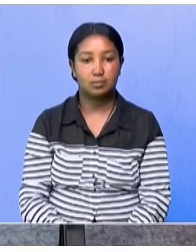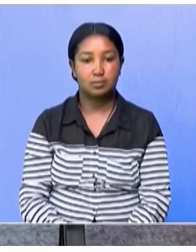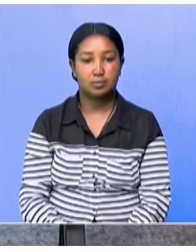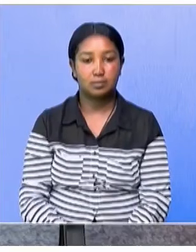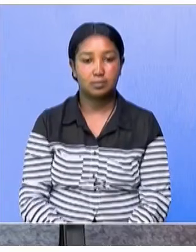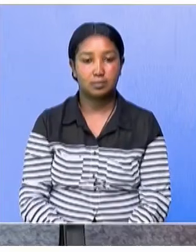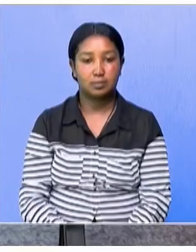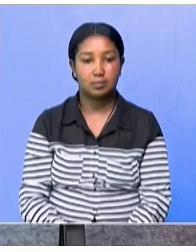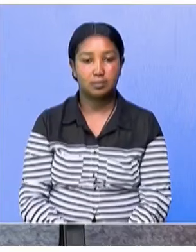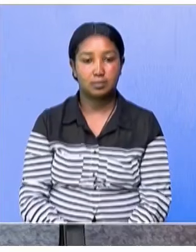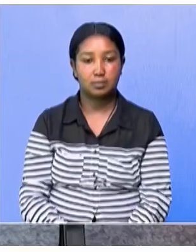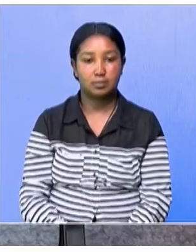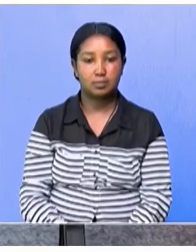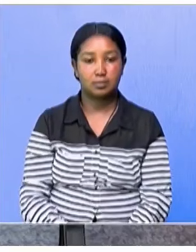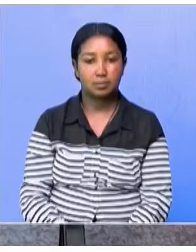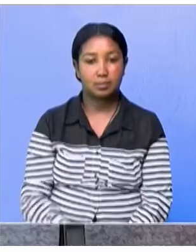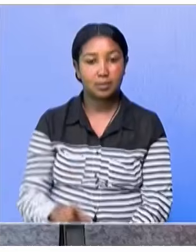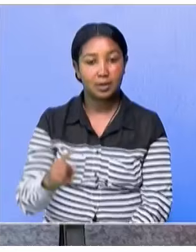The policeman